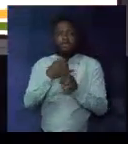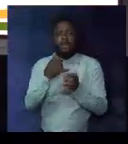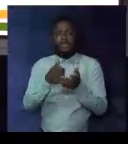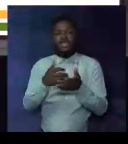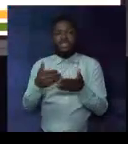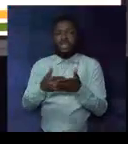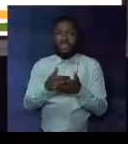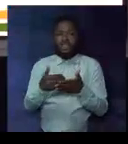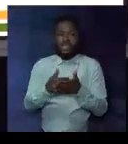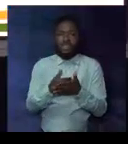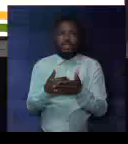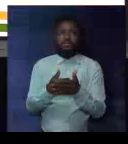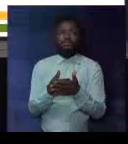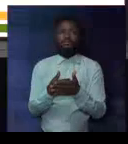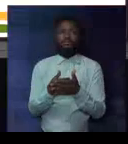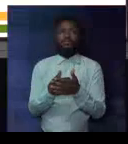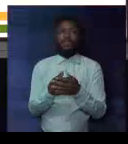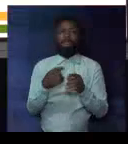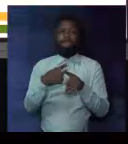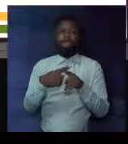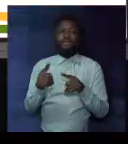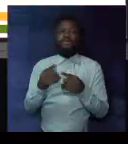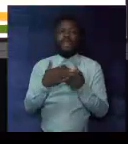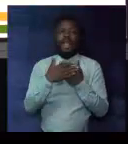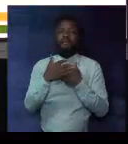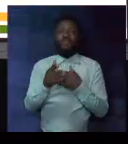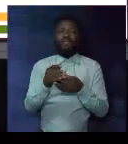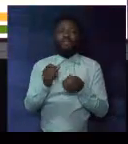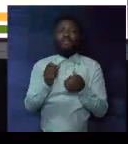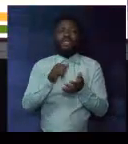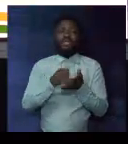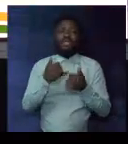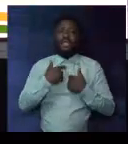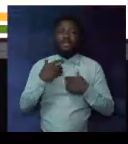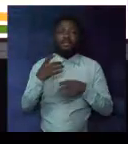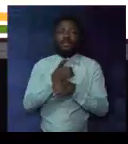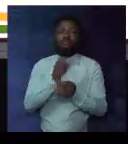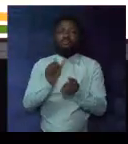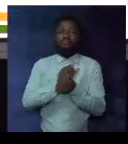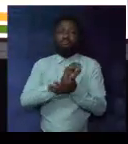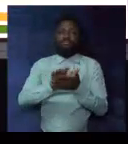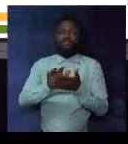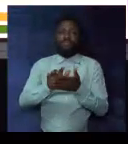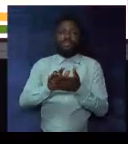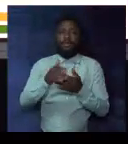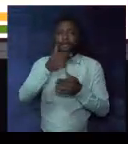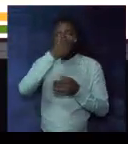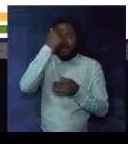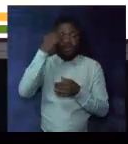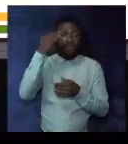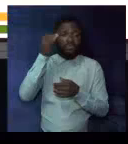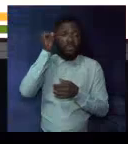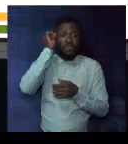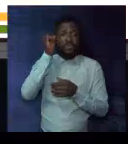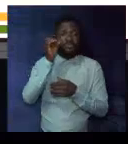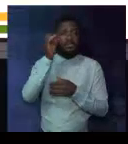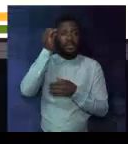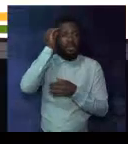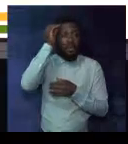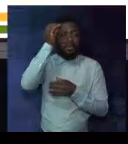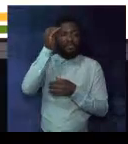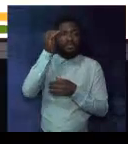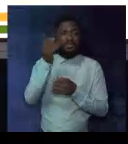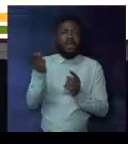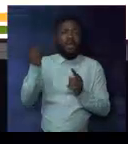new, as if he just bought the shoe. But Tobabaje, that one, because of his orientation, he